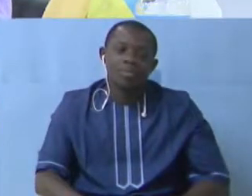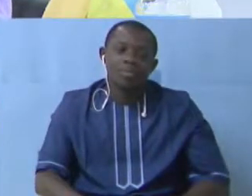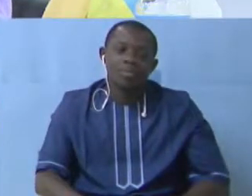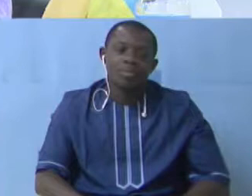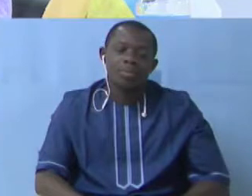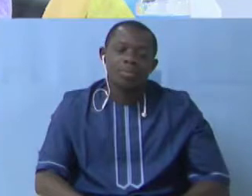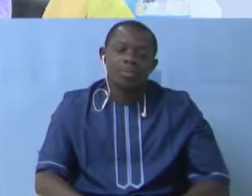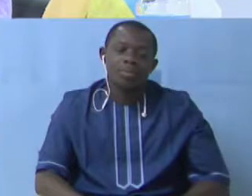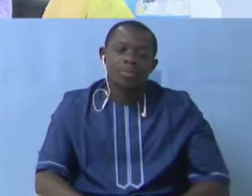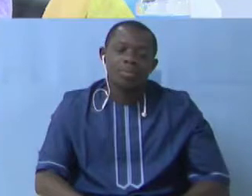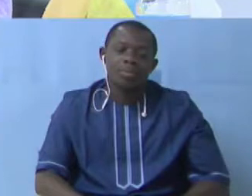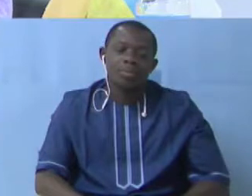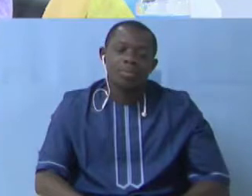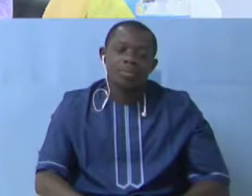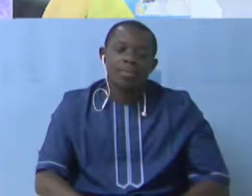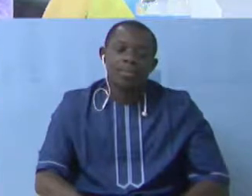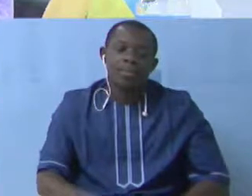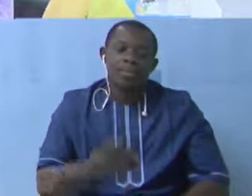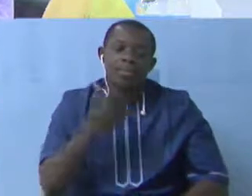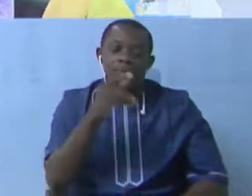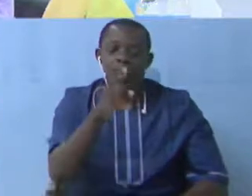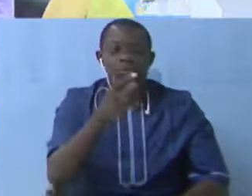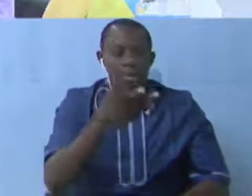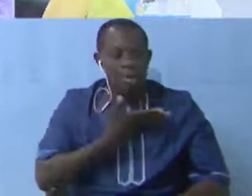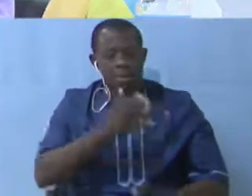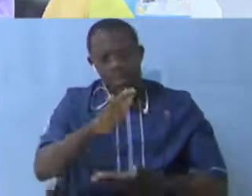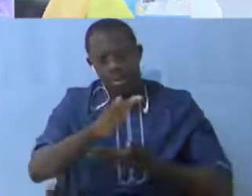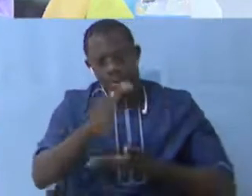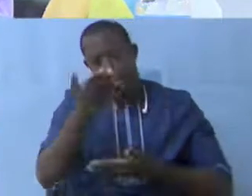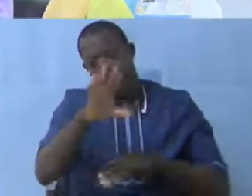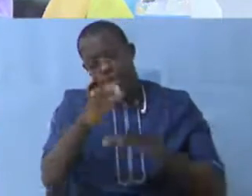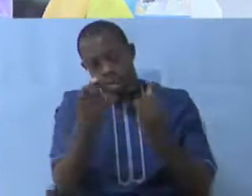And did you get any other feedback from him after he returned home?